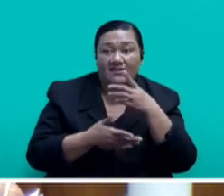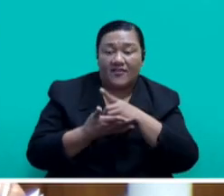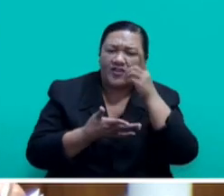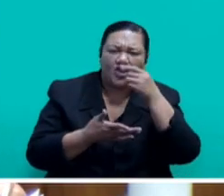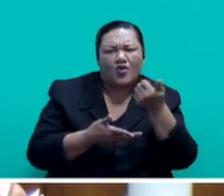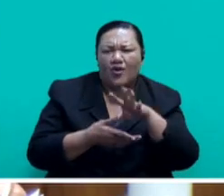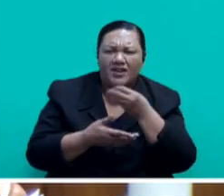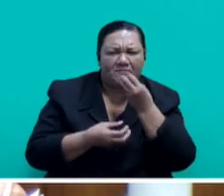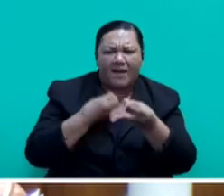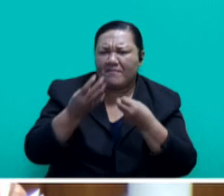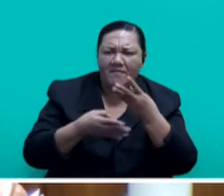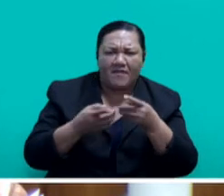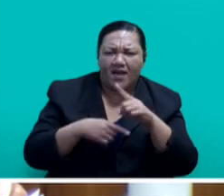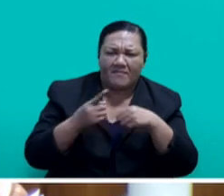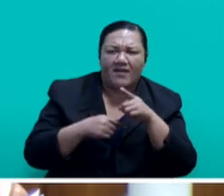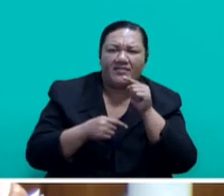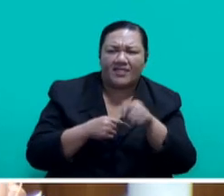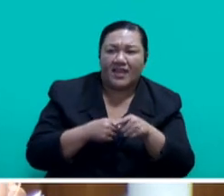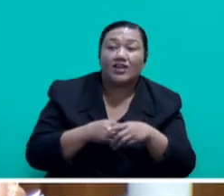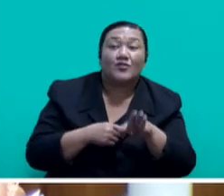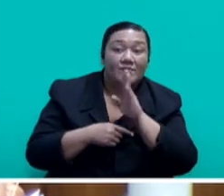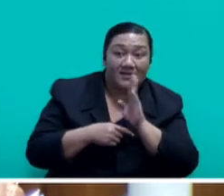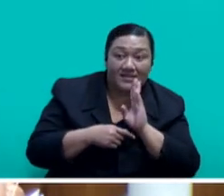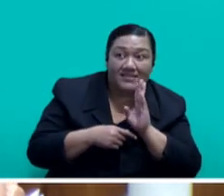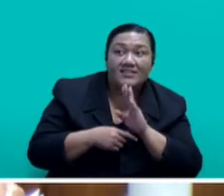Speaker, sir. Okay, you wait for it.